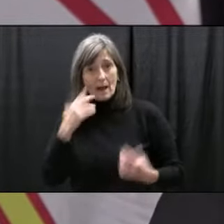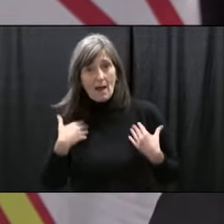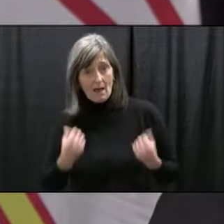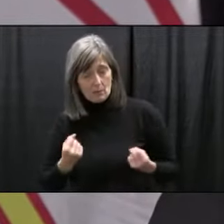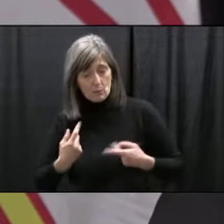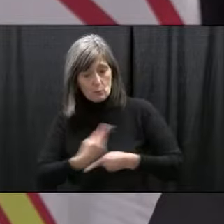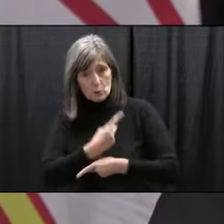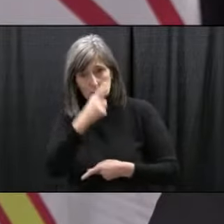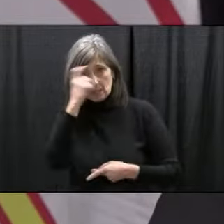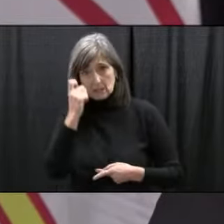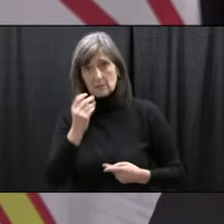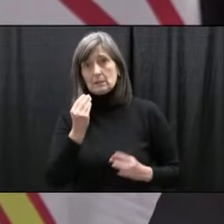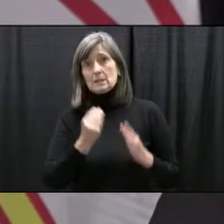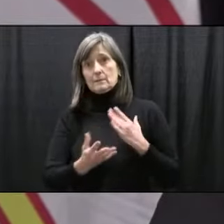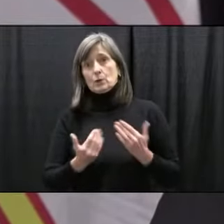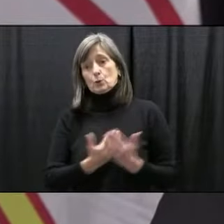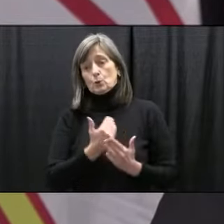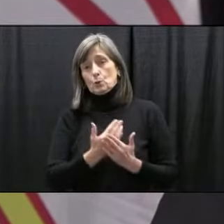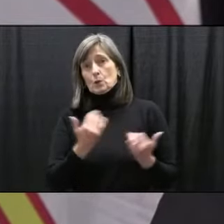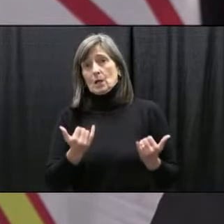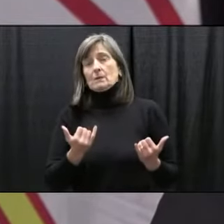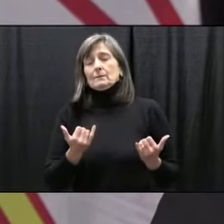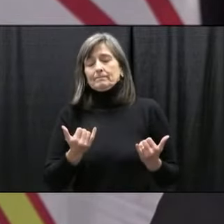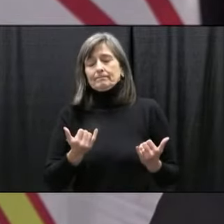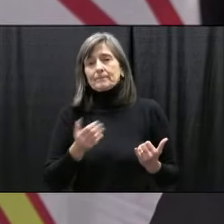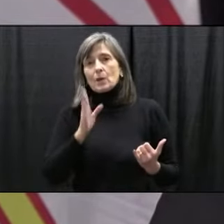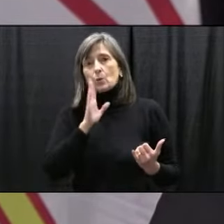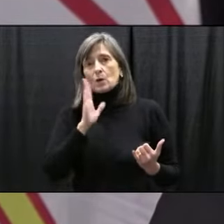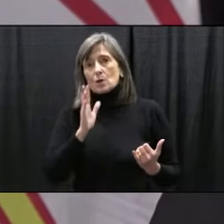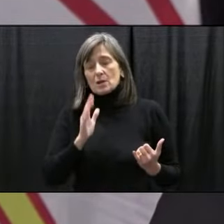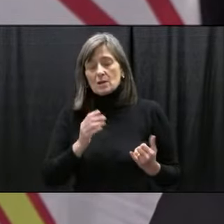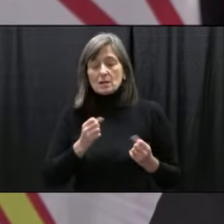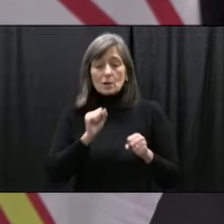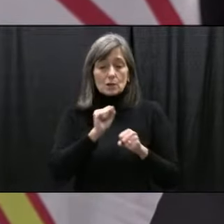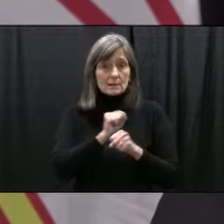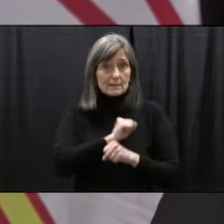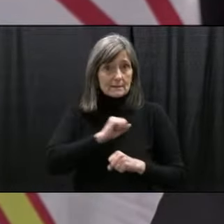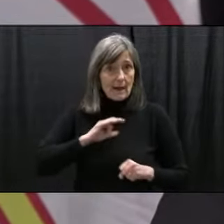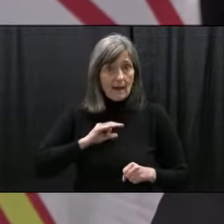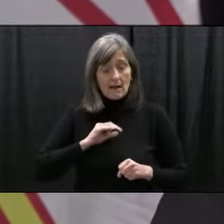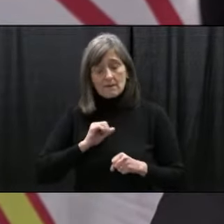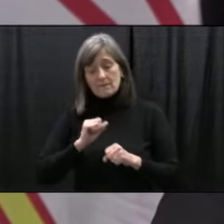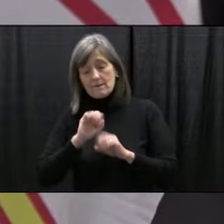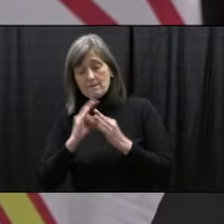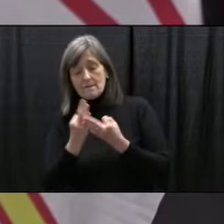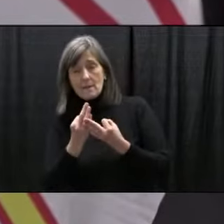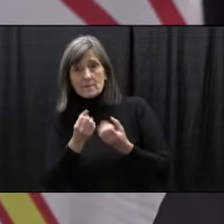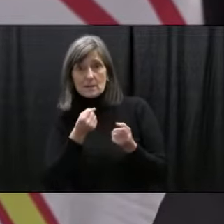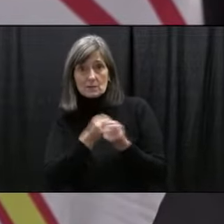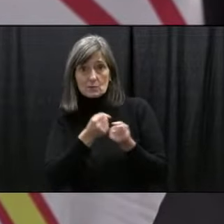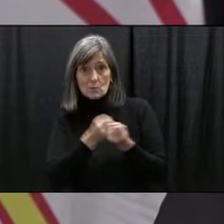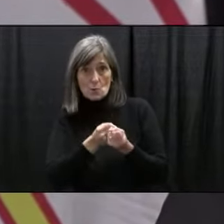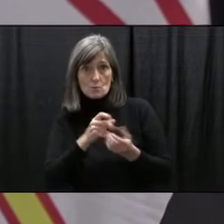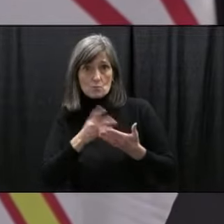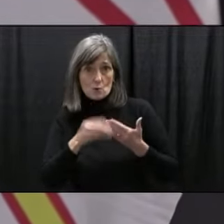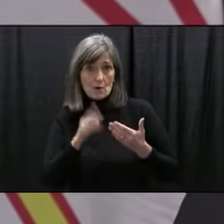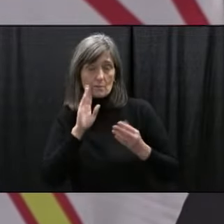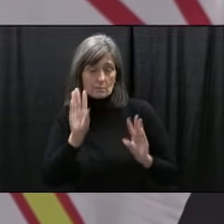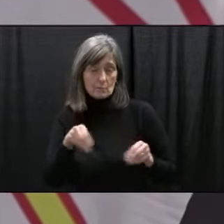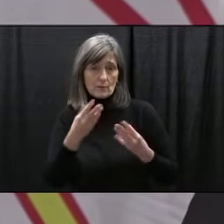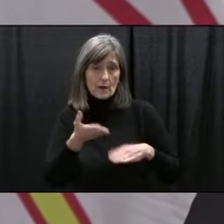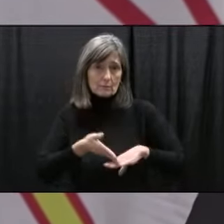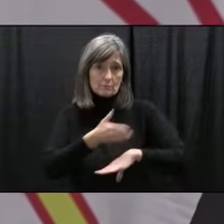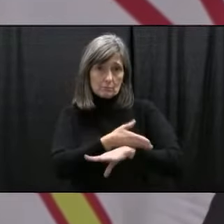health, and we will be offering enhanced employee and family assistance program. And